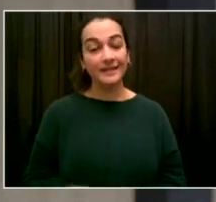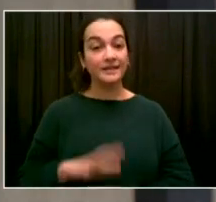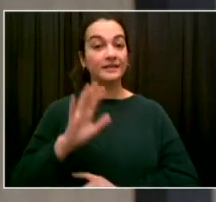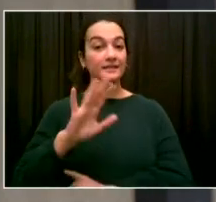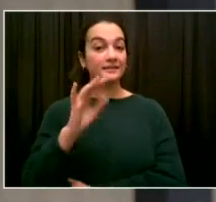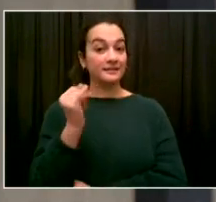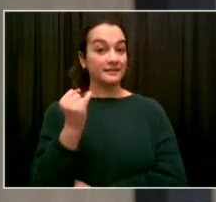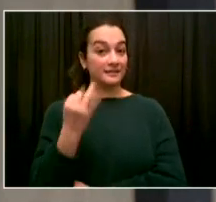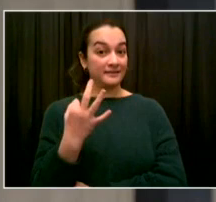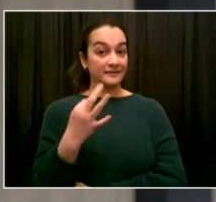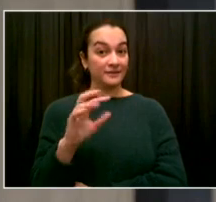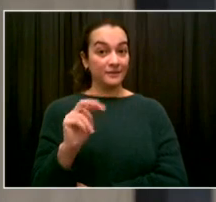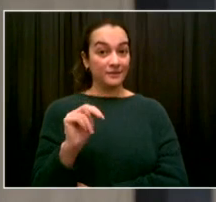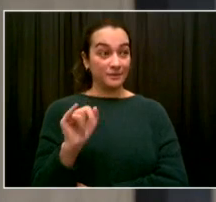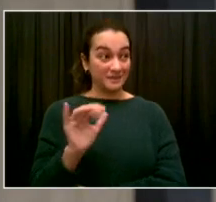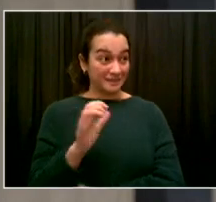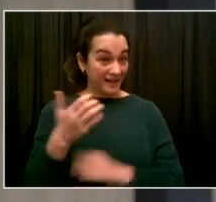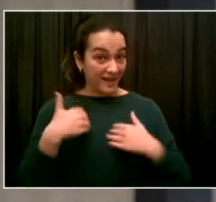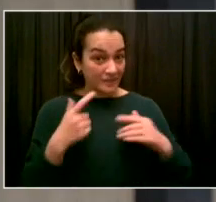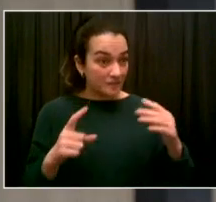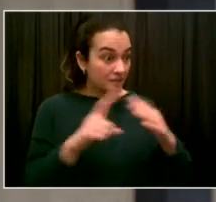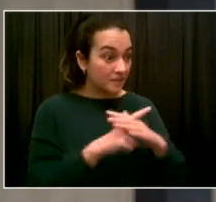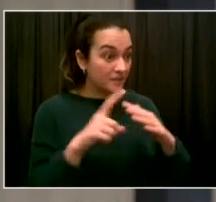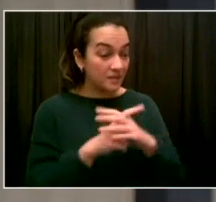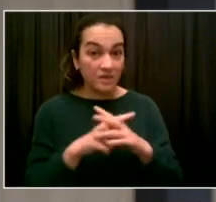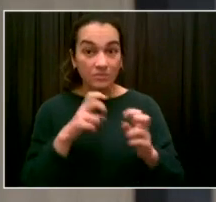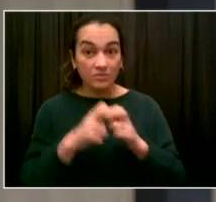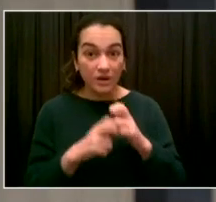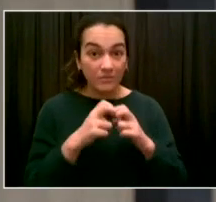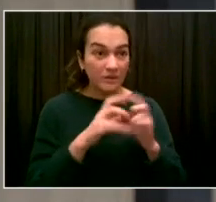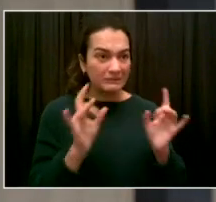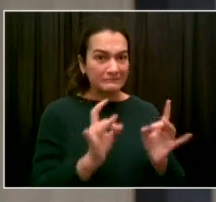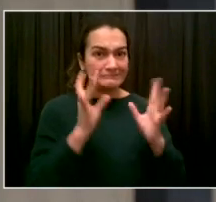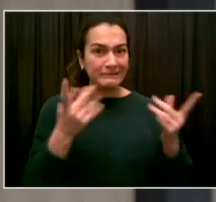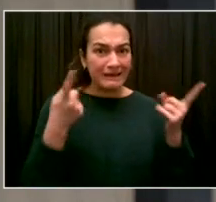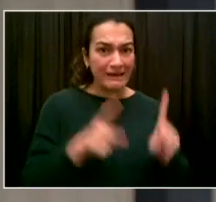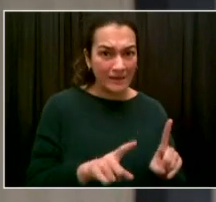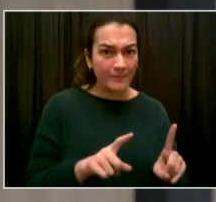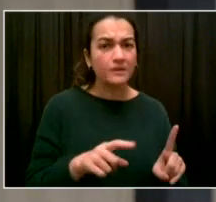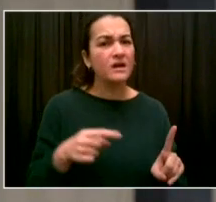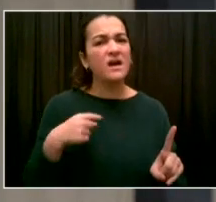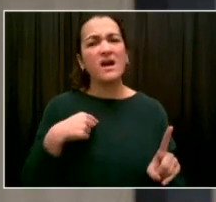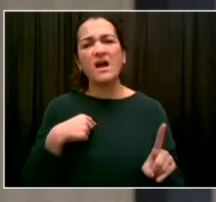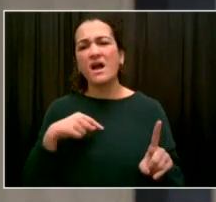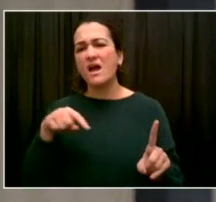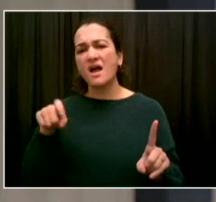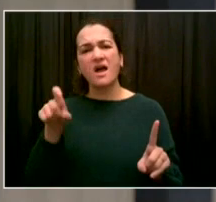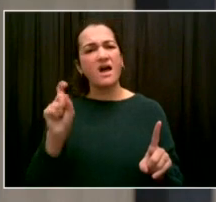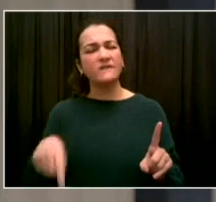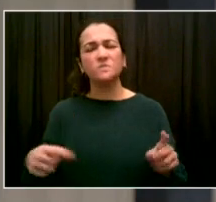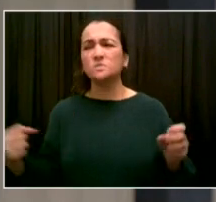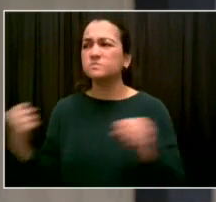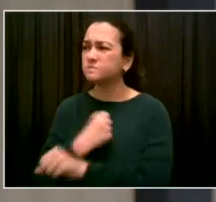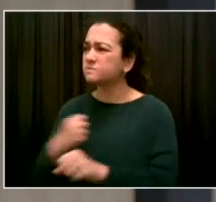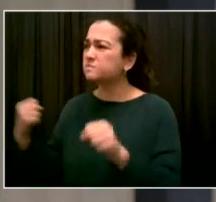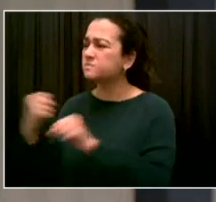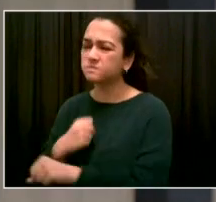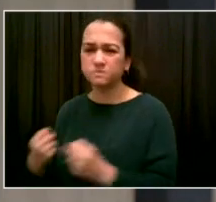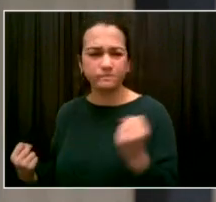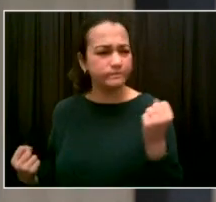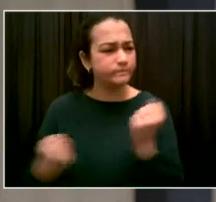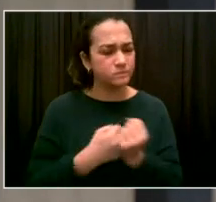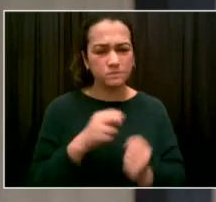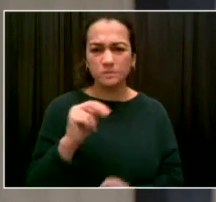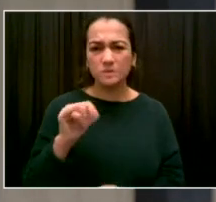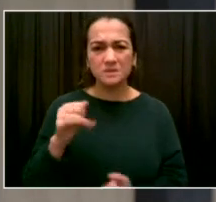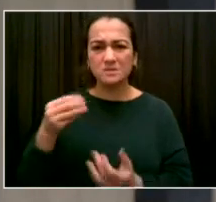after 9/11, although he stuck by his word. After the financial crisis, of course, Superstorm Sandy, and probably our greatest challenge was